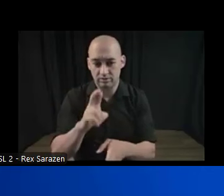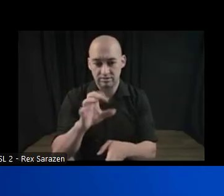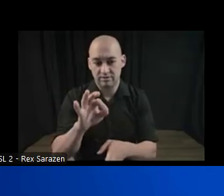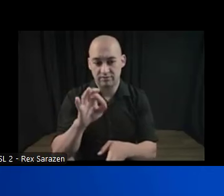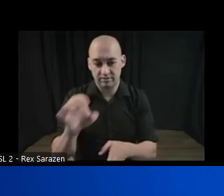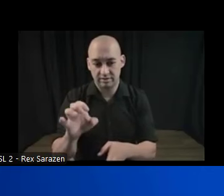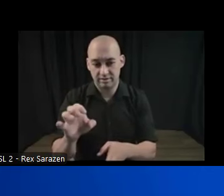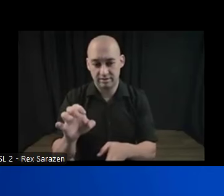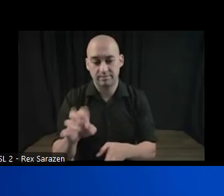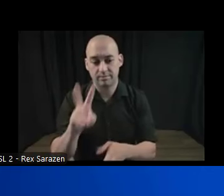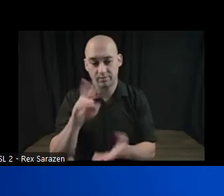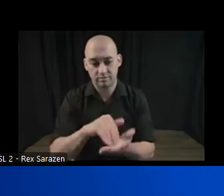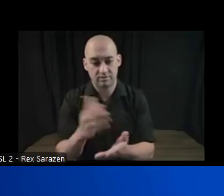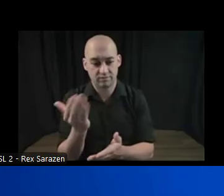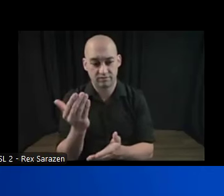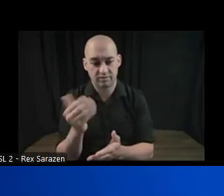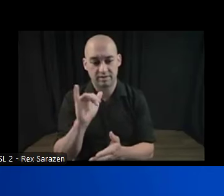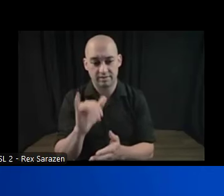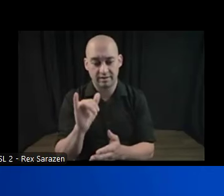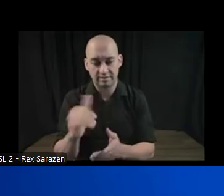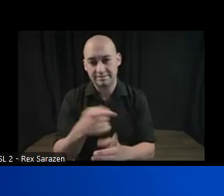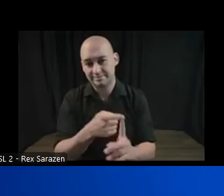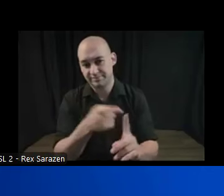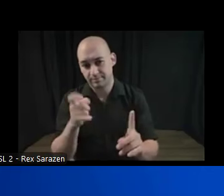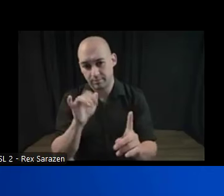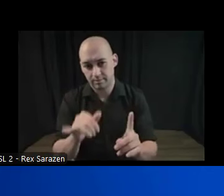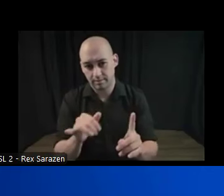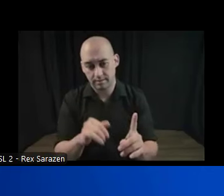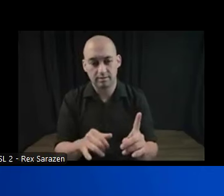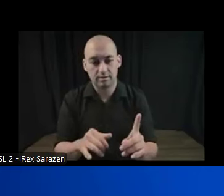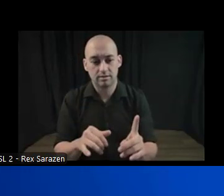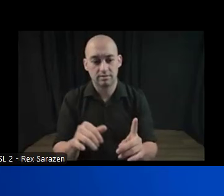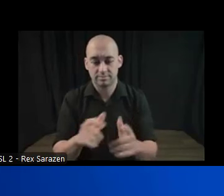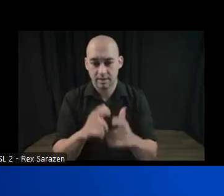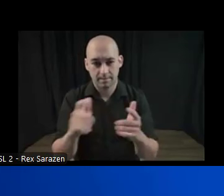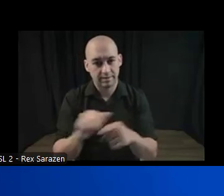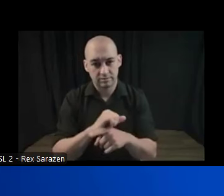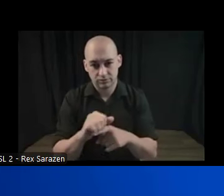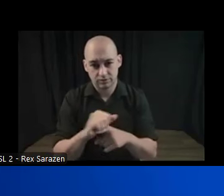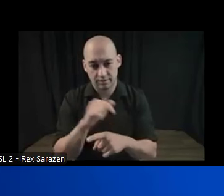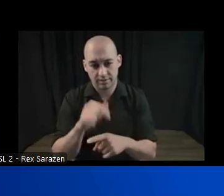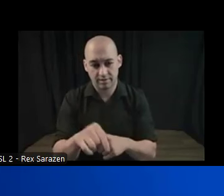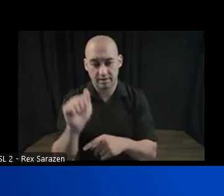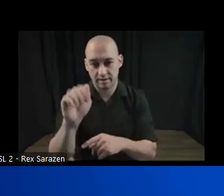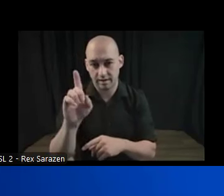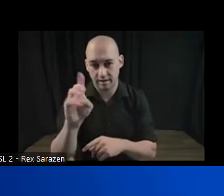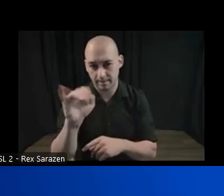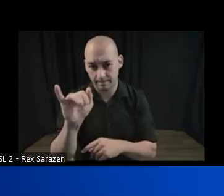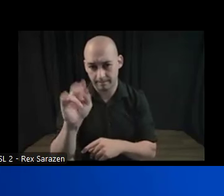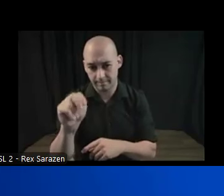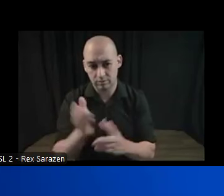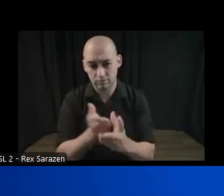in 2015 that came out of that. There's an extensive training there. Also, our administrators go through an extensive